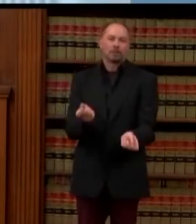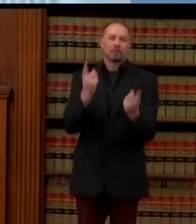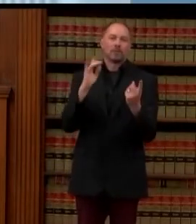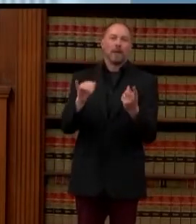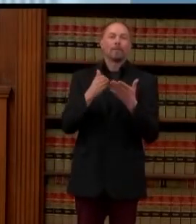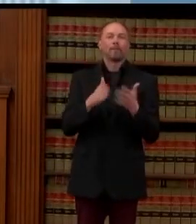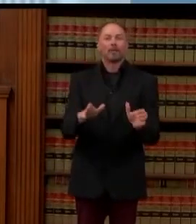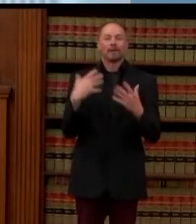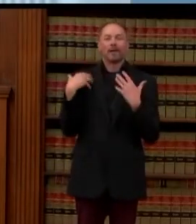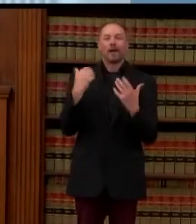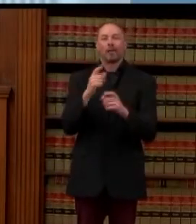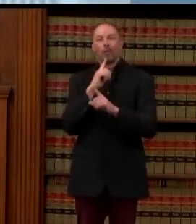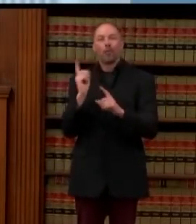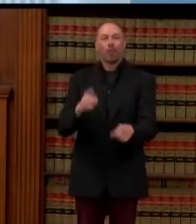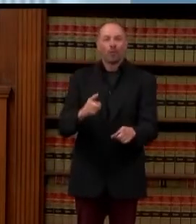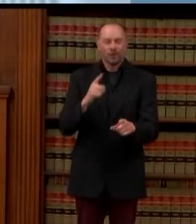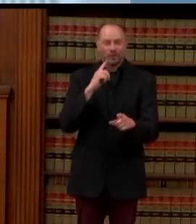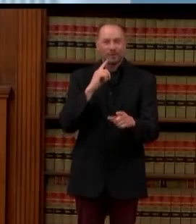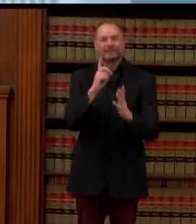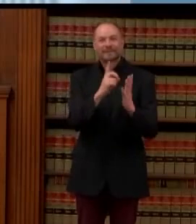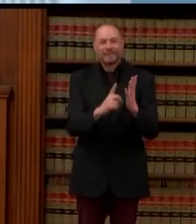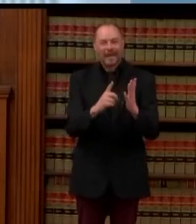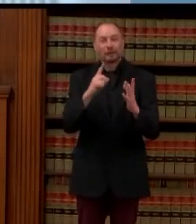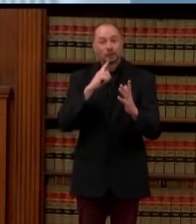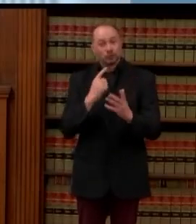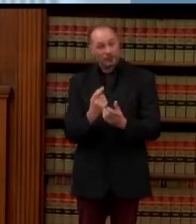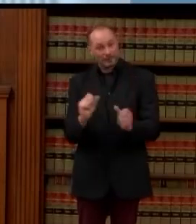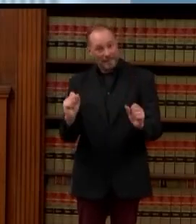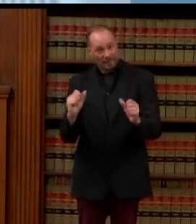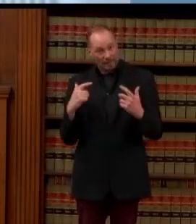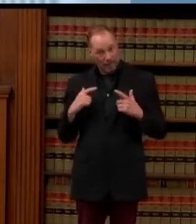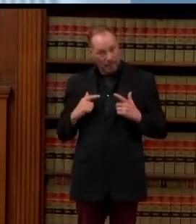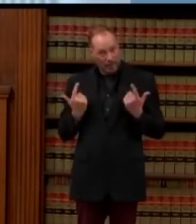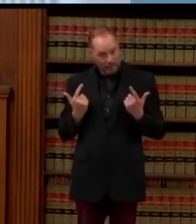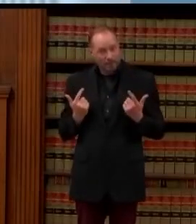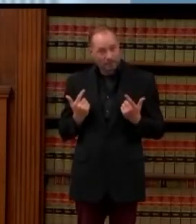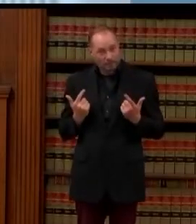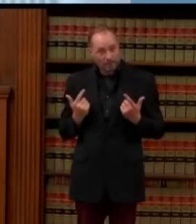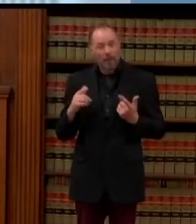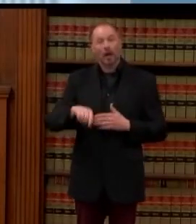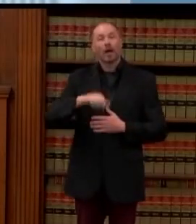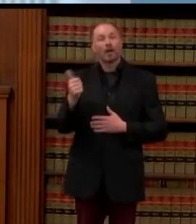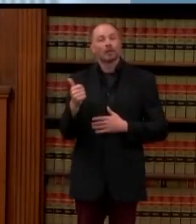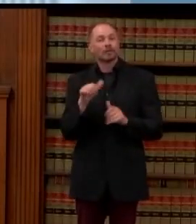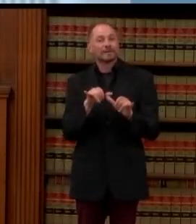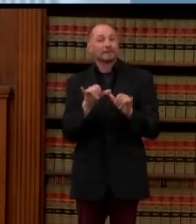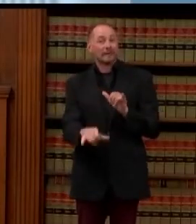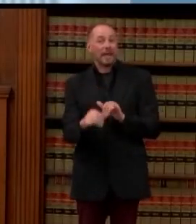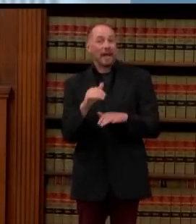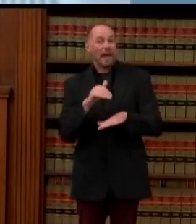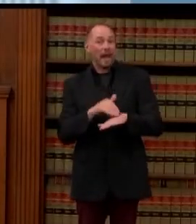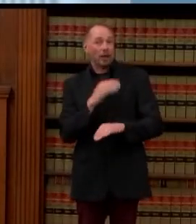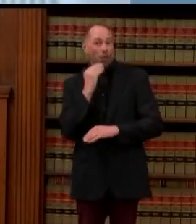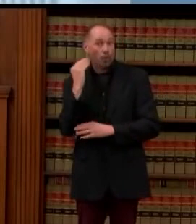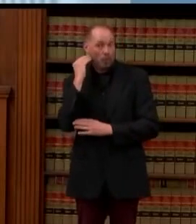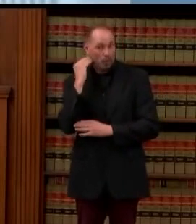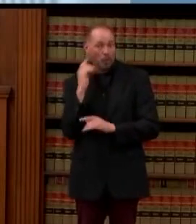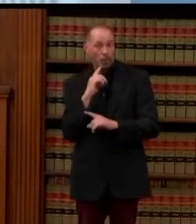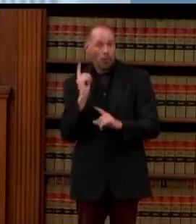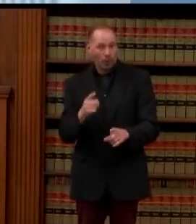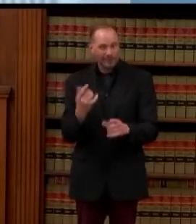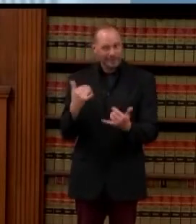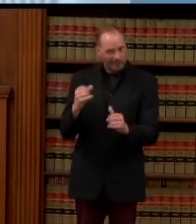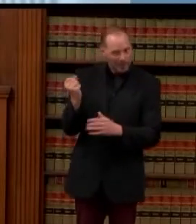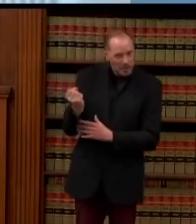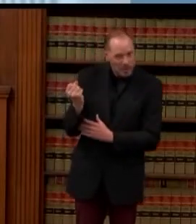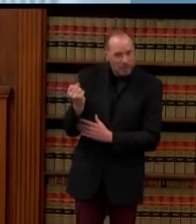order designed to save lives. Another stay-at-home order is still a tool in the